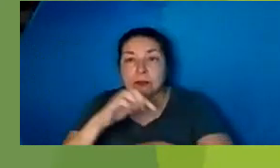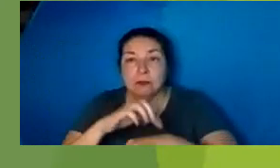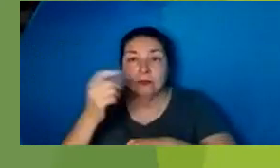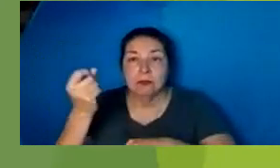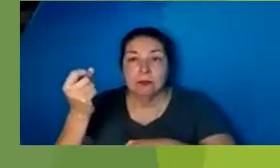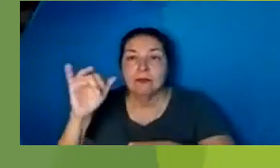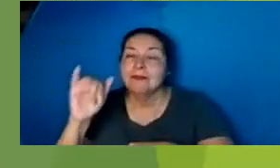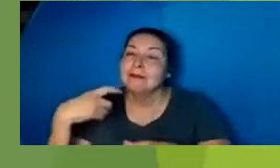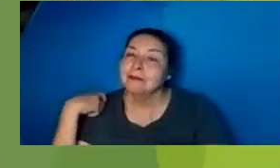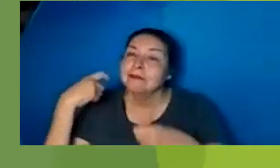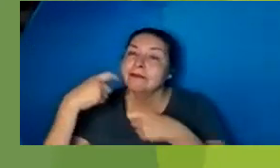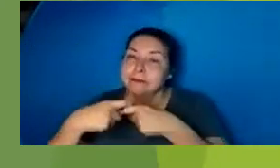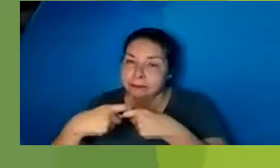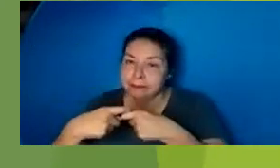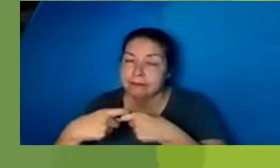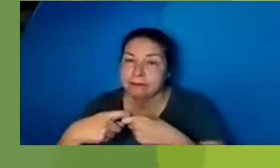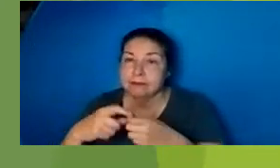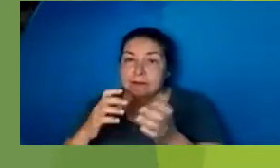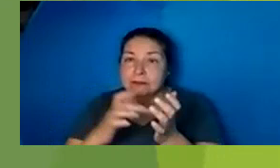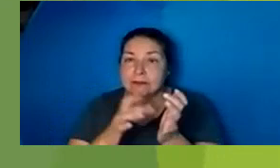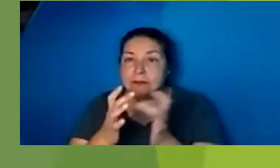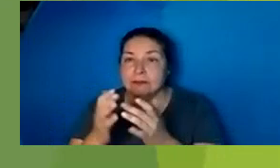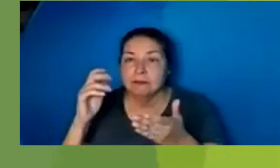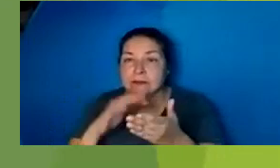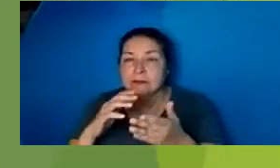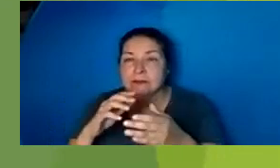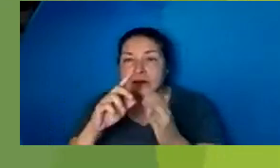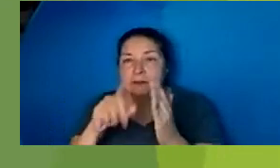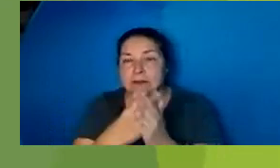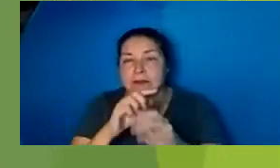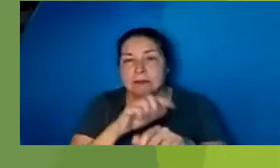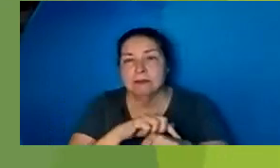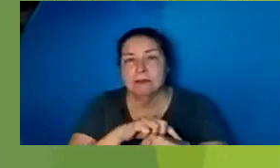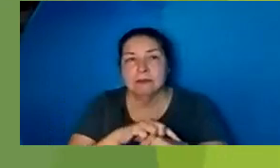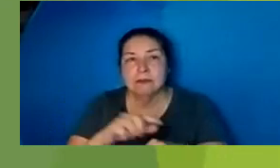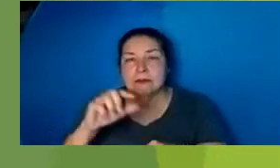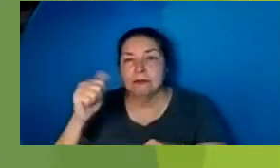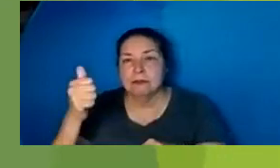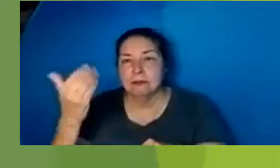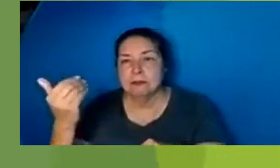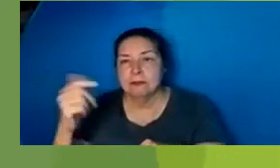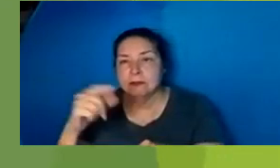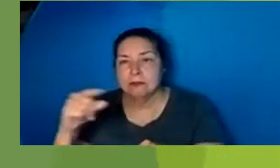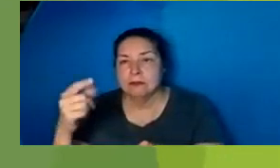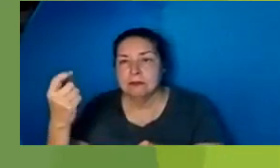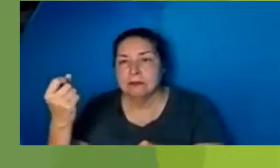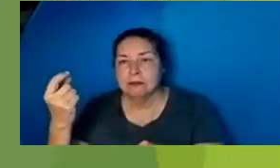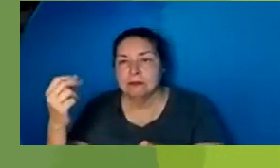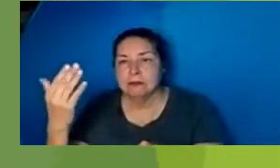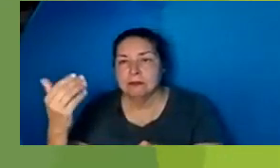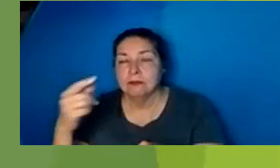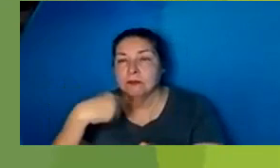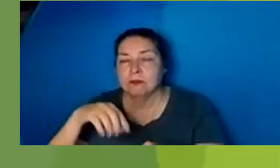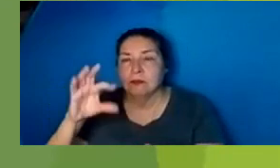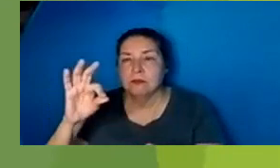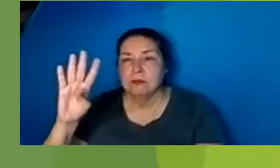service is in Spanish. Our Bible study hour is 1015 to 1115. We're located at 9412